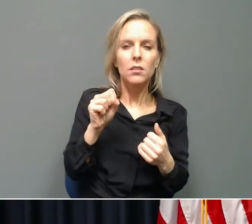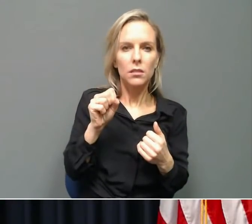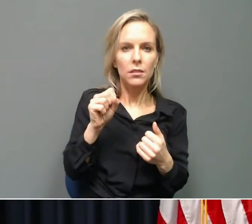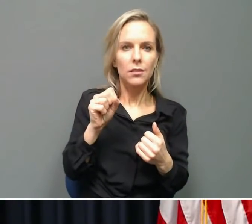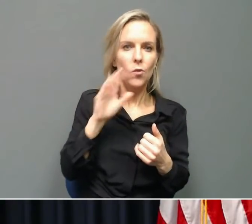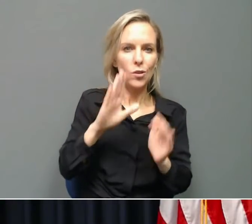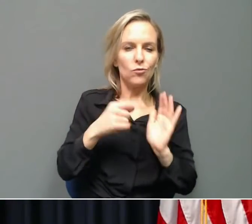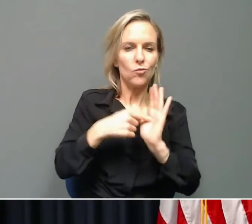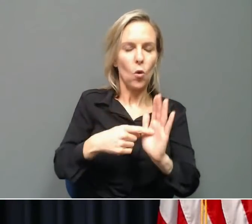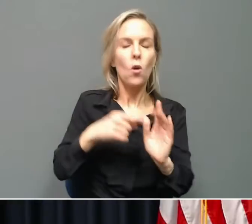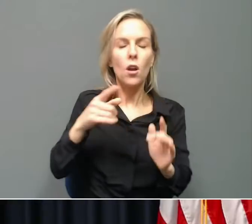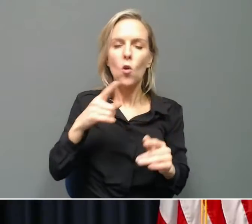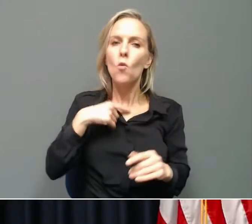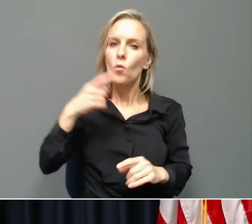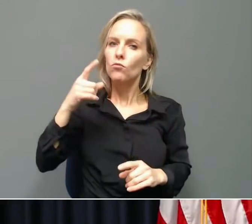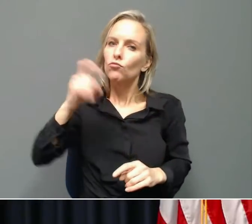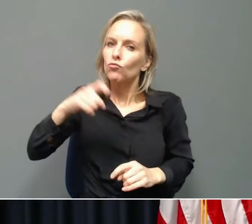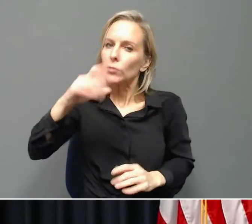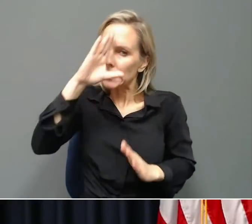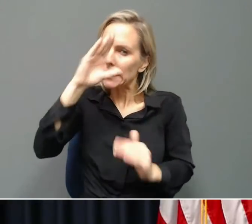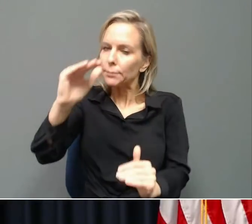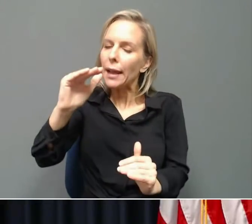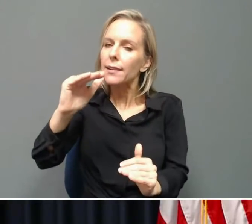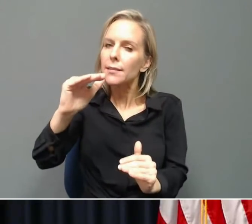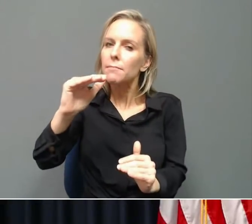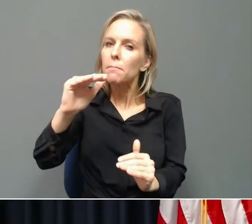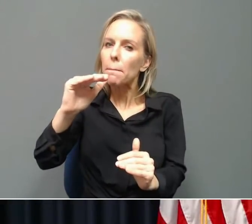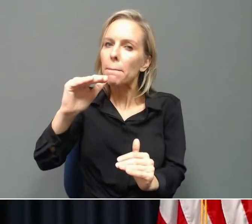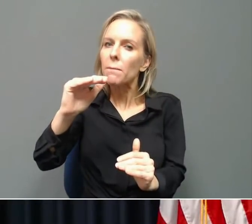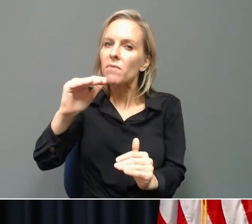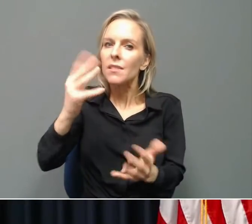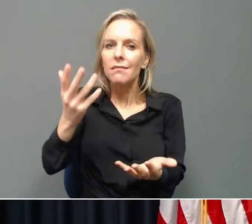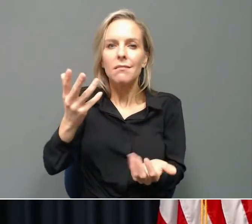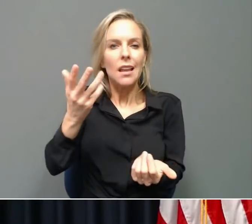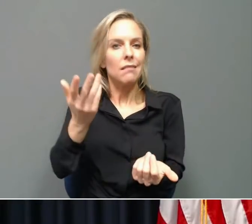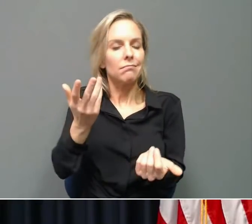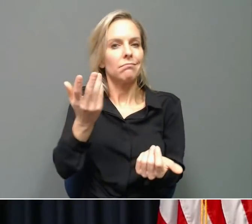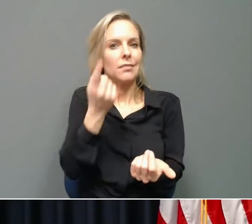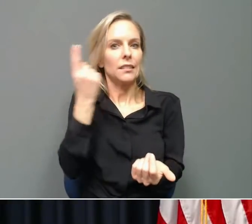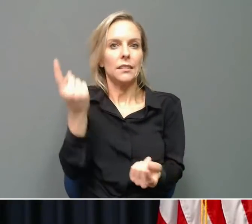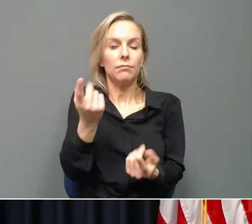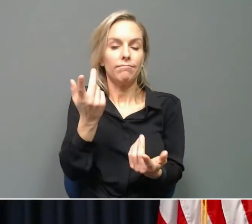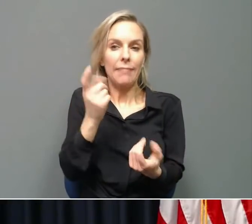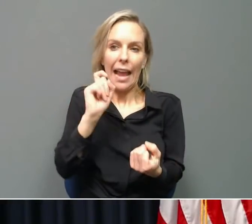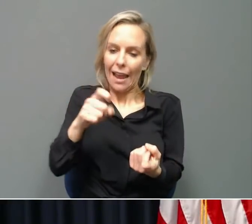yes, we ought to expect to have at least some things